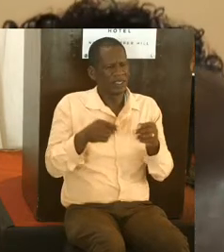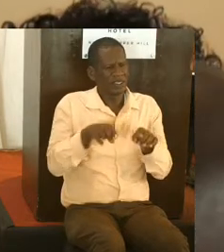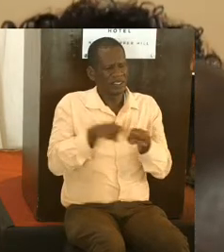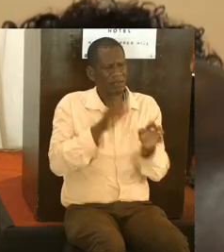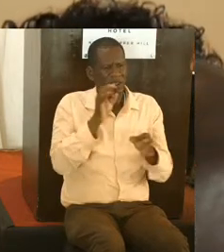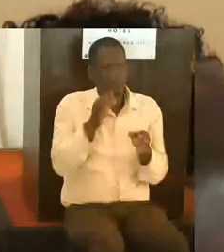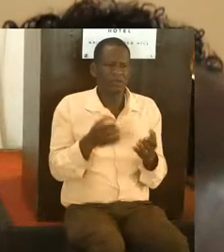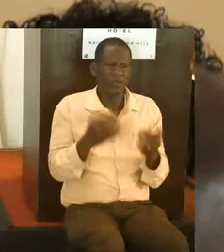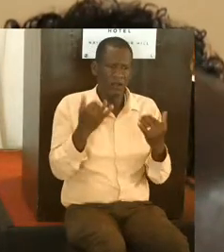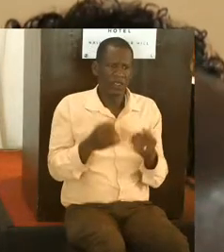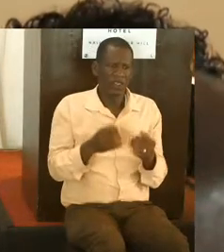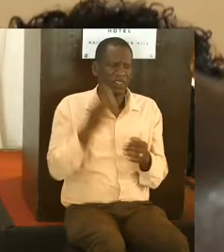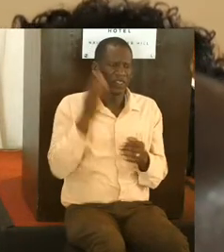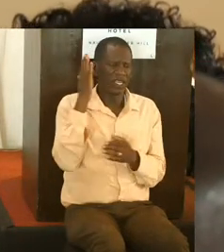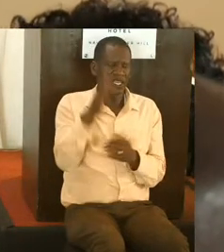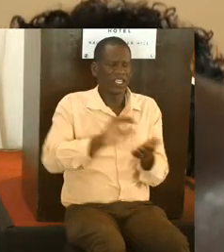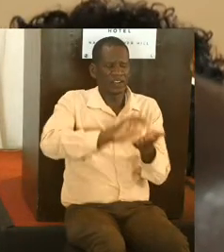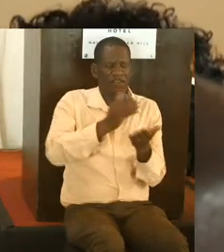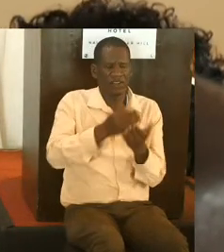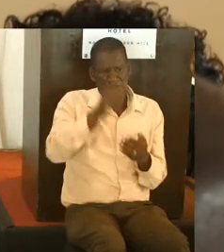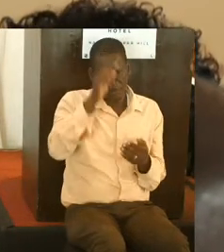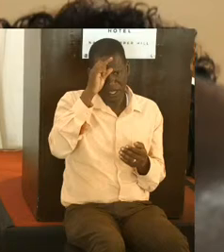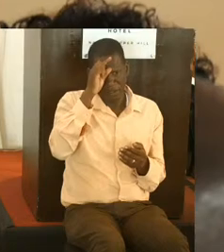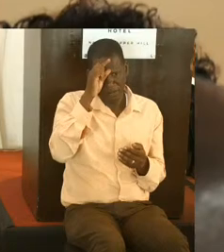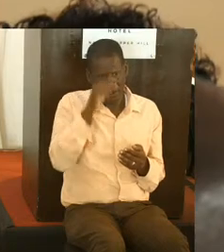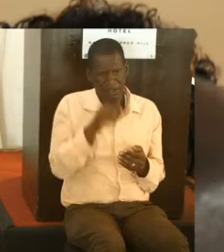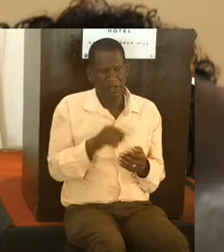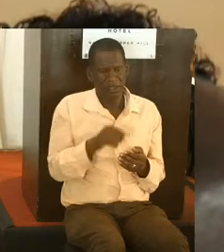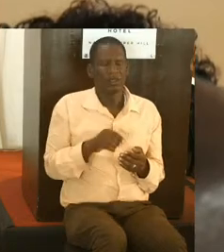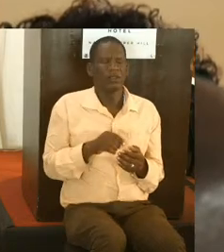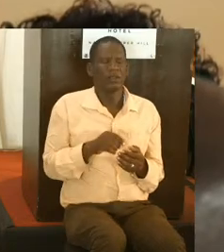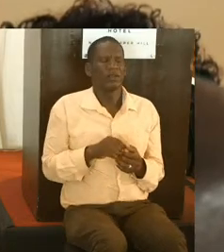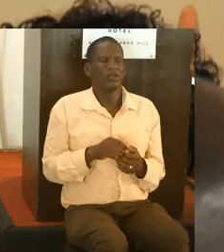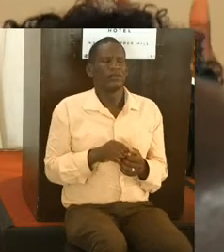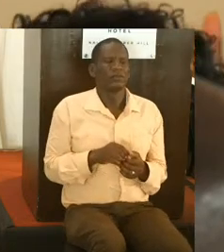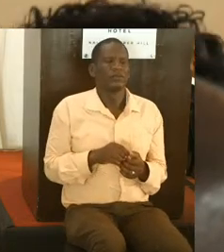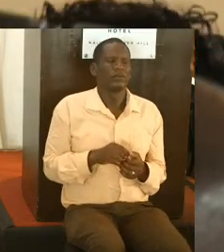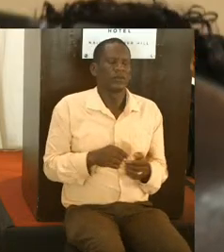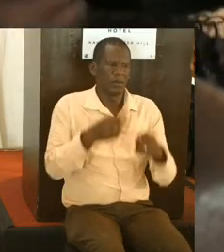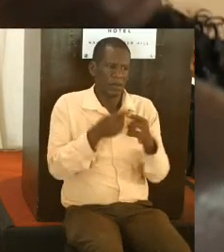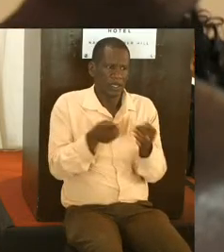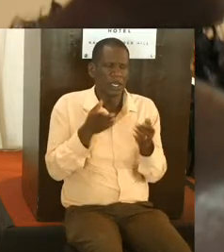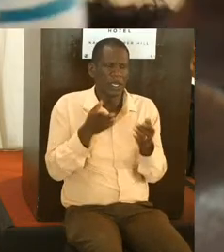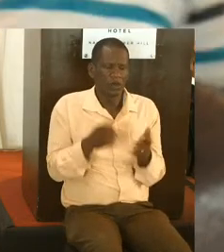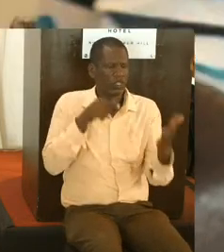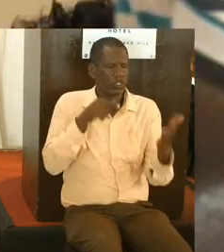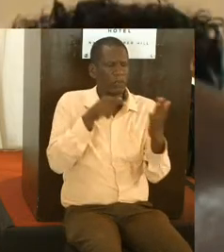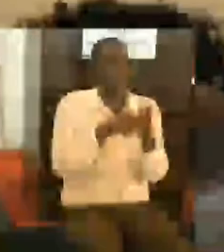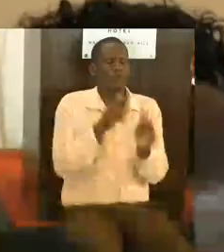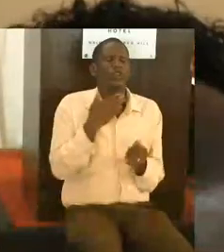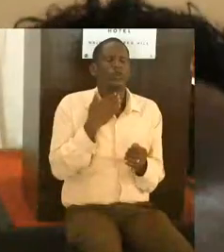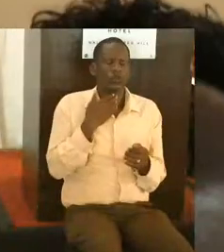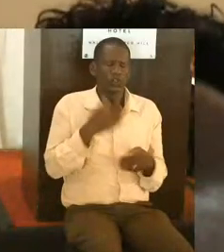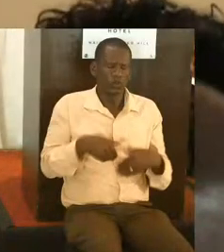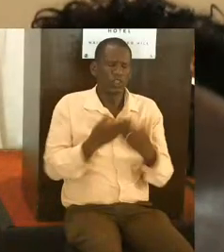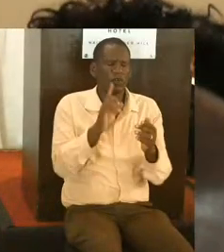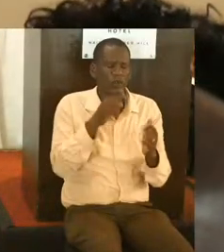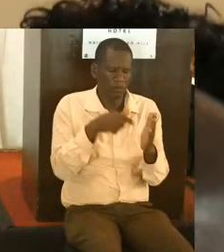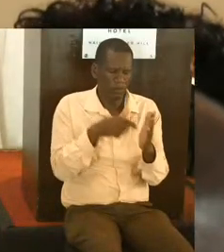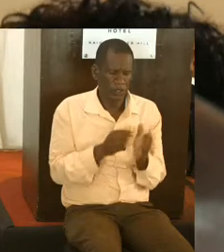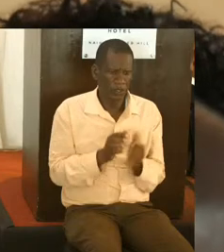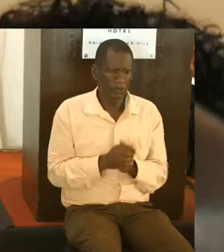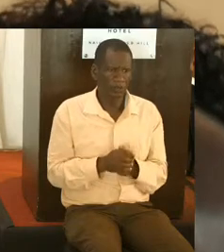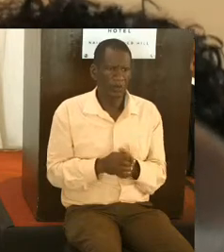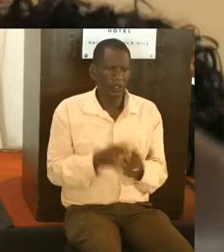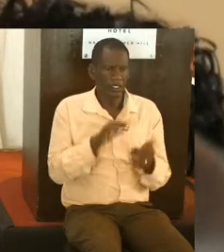of course they are directly funded by the state their quasi-state agencies but to the point that I wanted to make